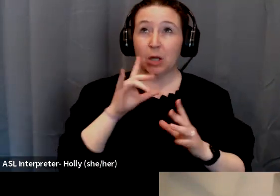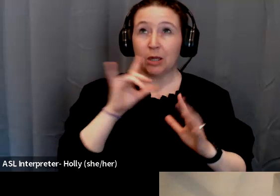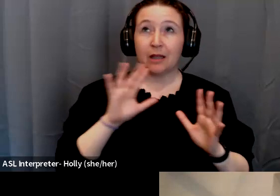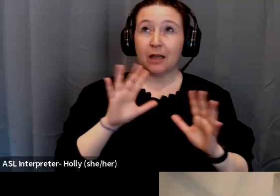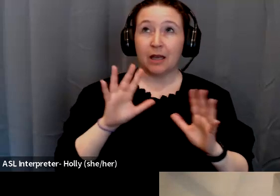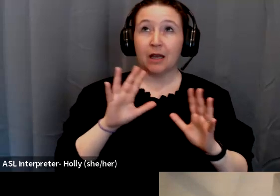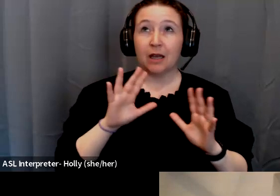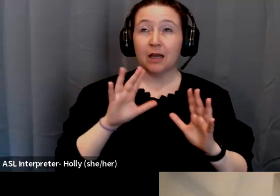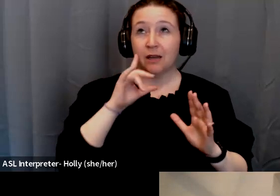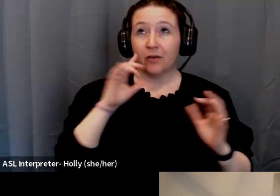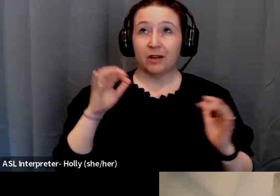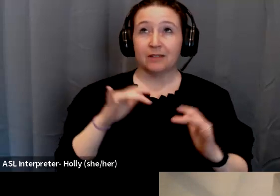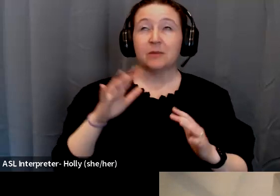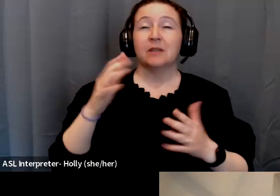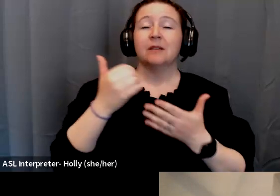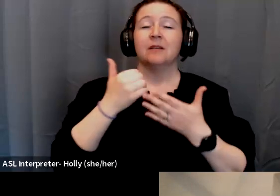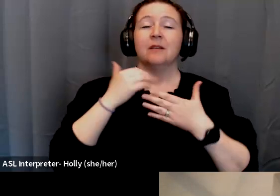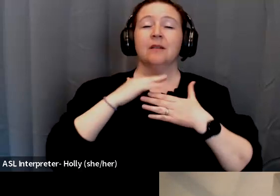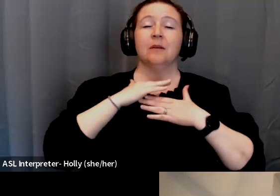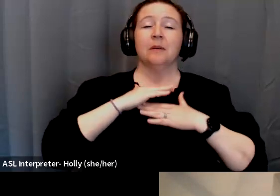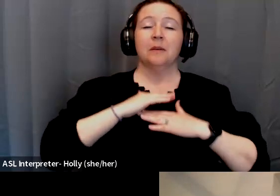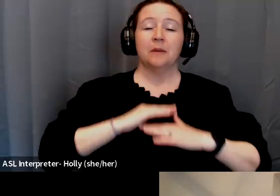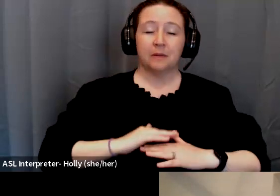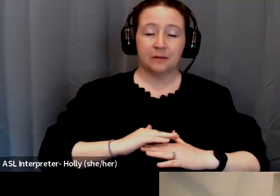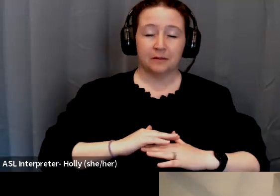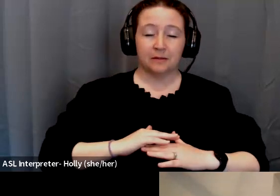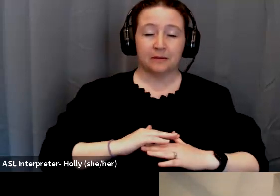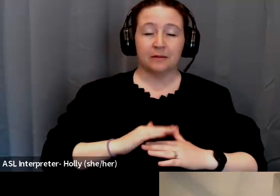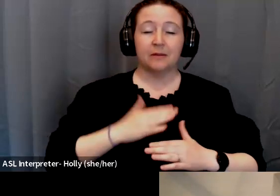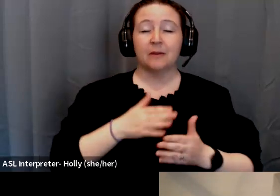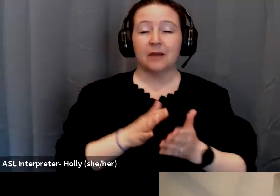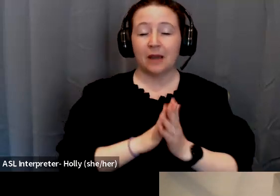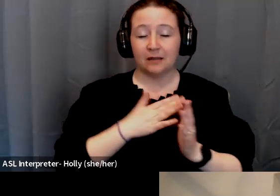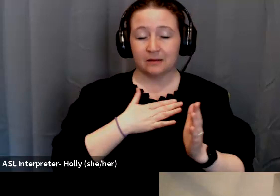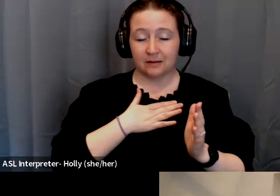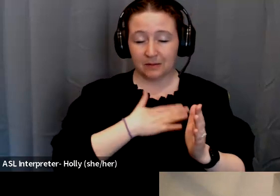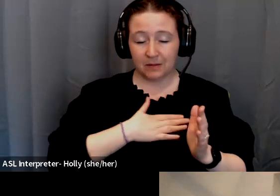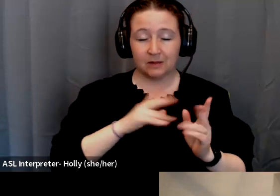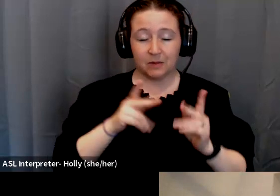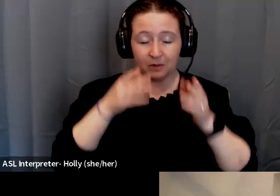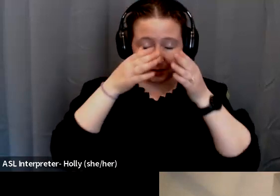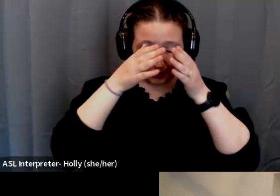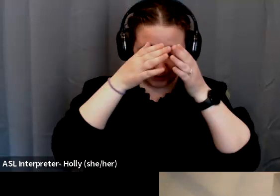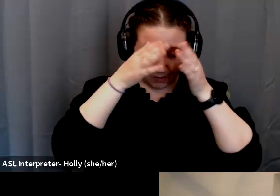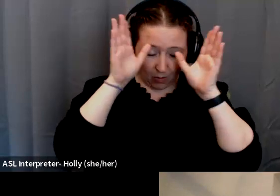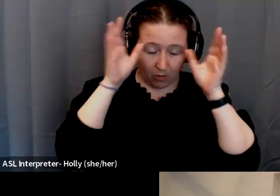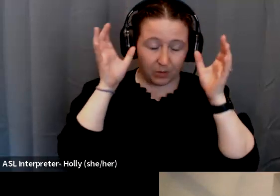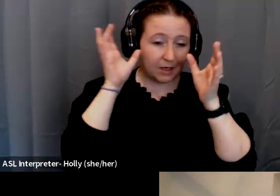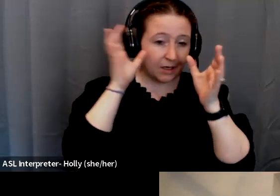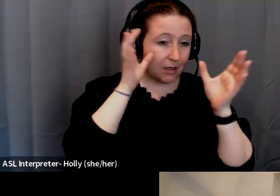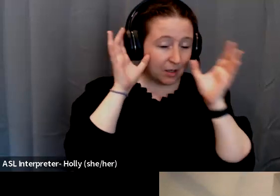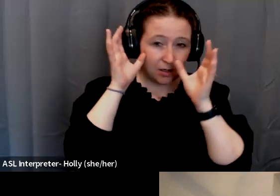Synod Assembly. We ask that people be open to hearing each other in their